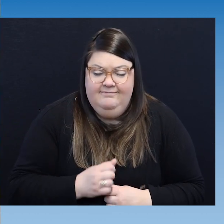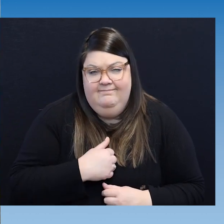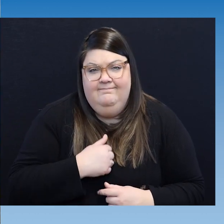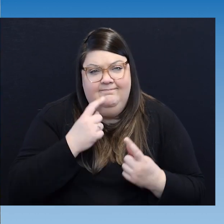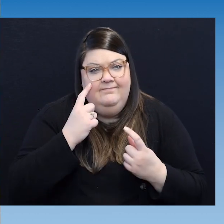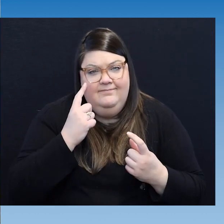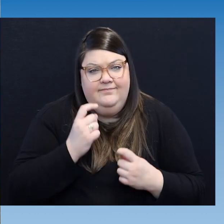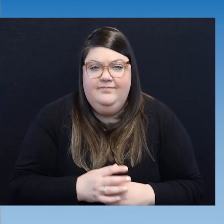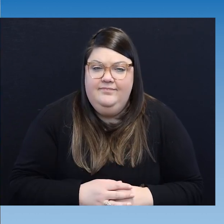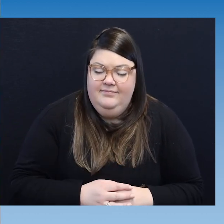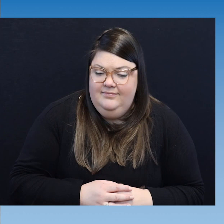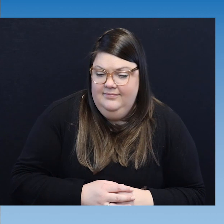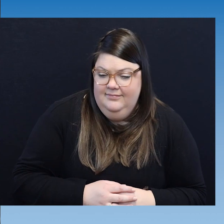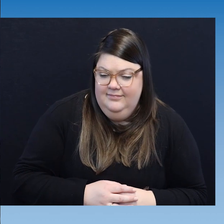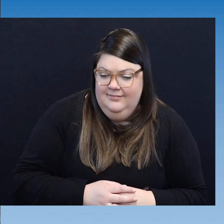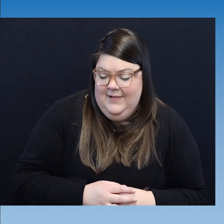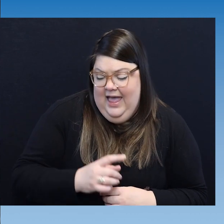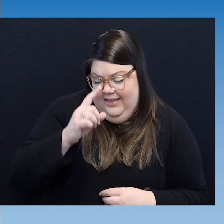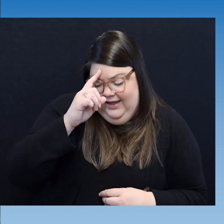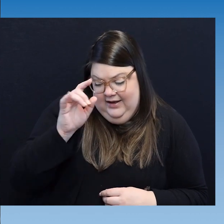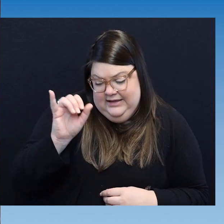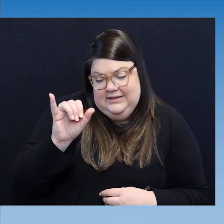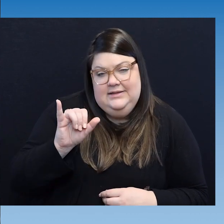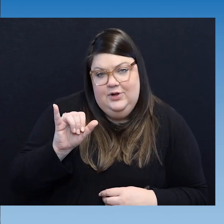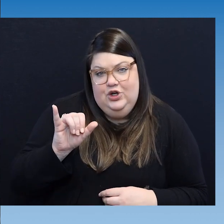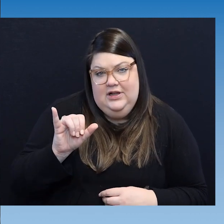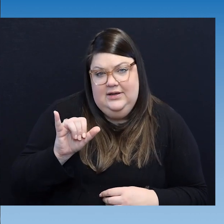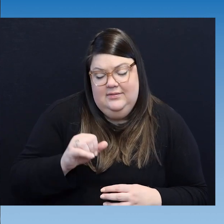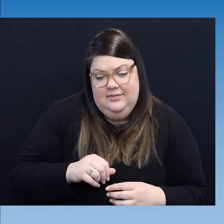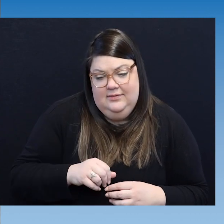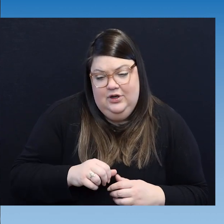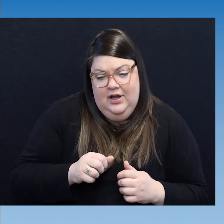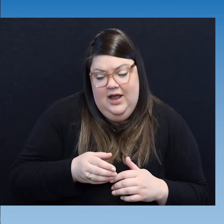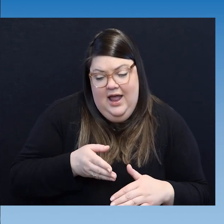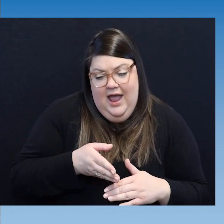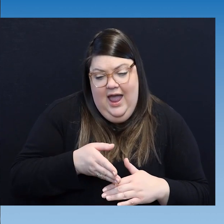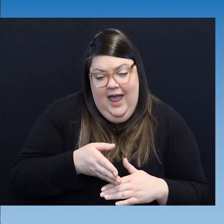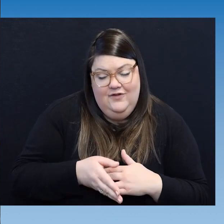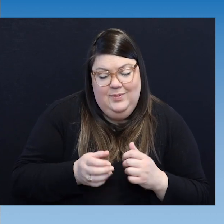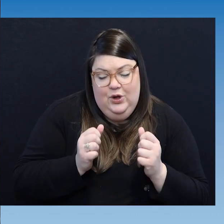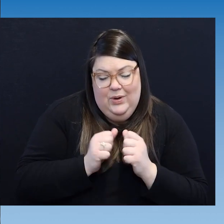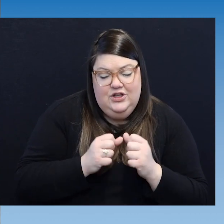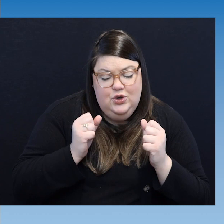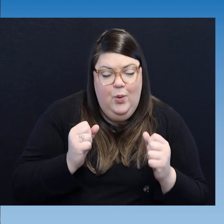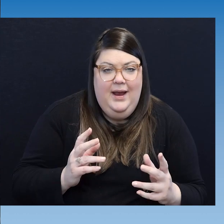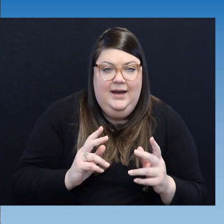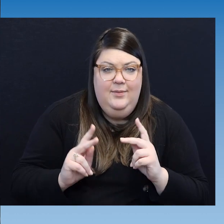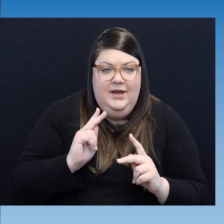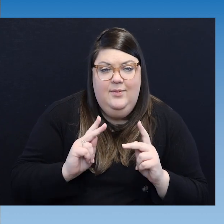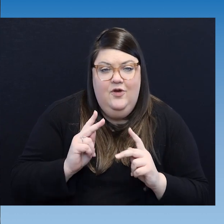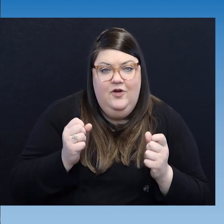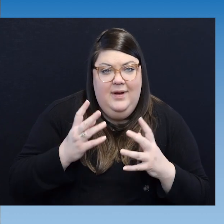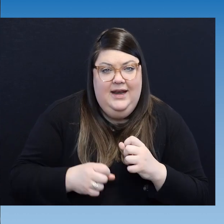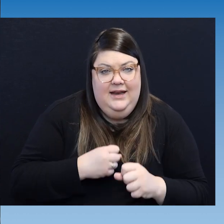Sorry. Well, I think along those lines, you know, after being with so many people